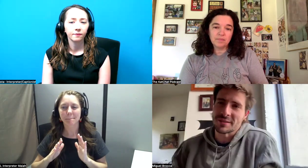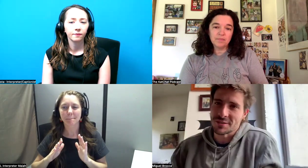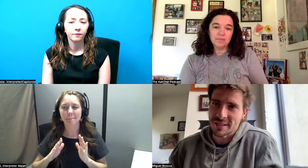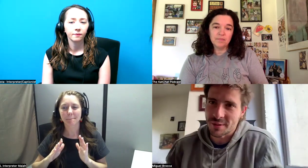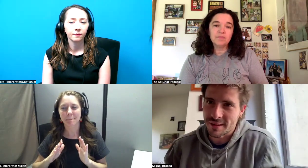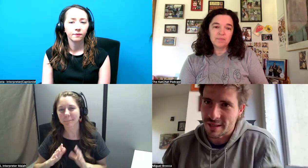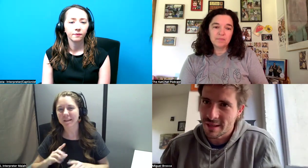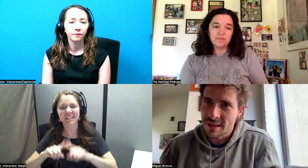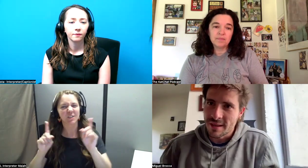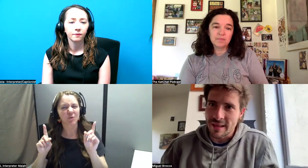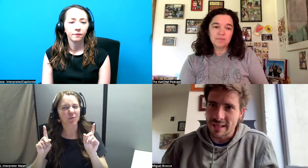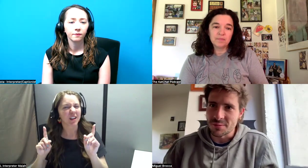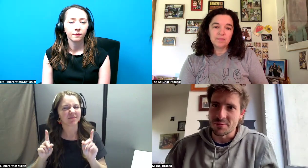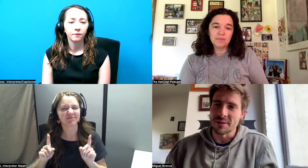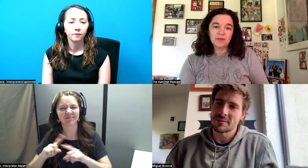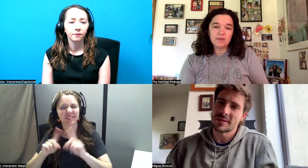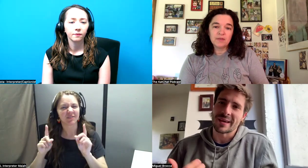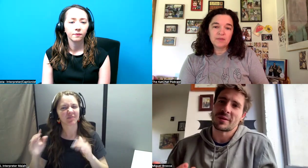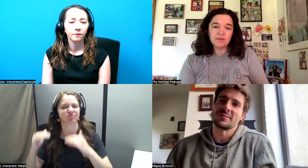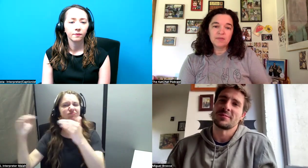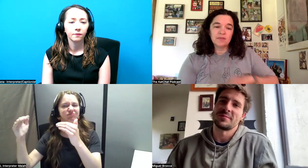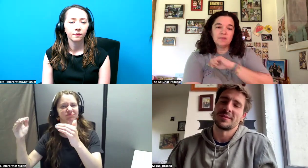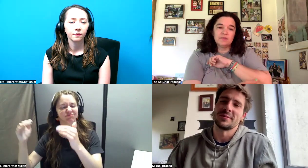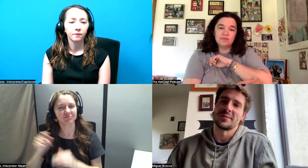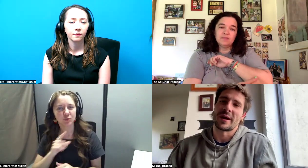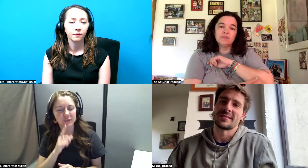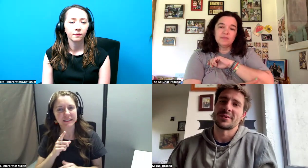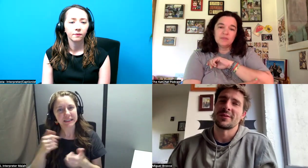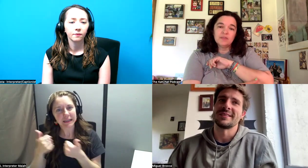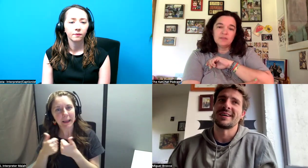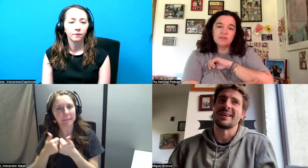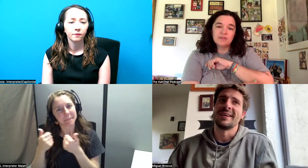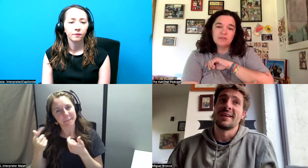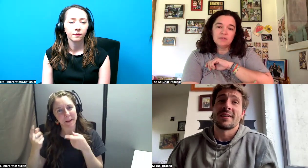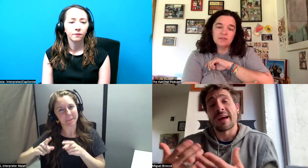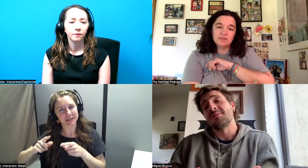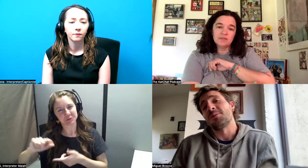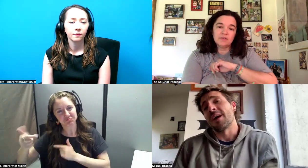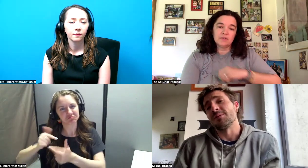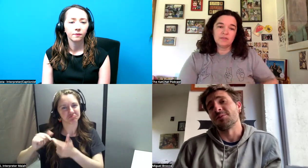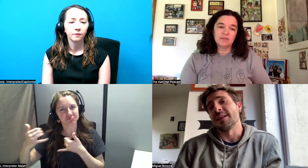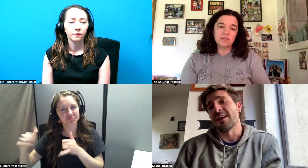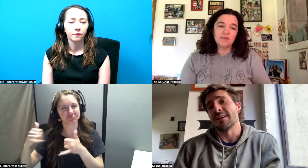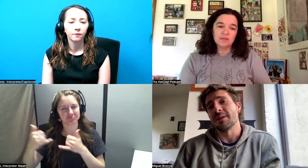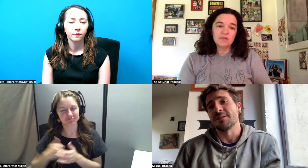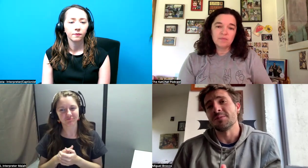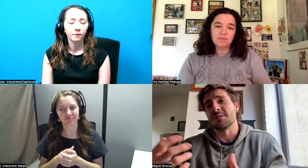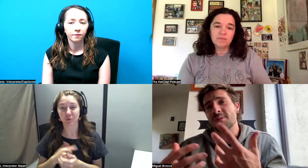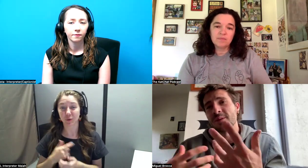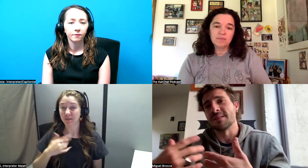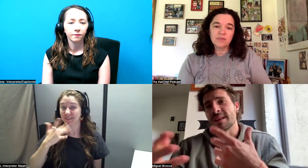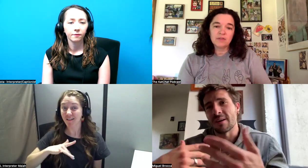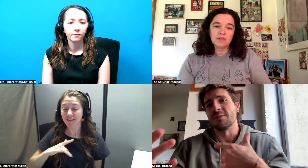another dimension. That's what I think. That's where the real game comes to pass. And that's where I was really lucky because she